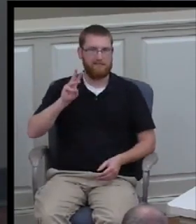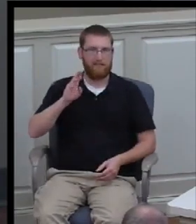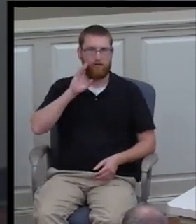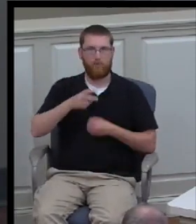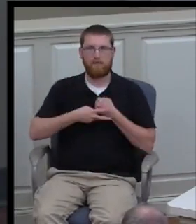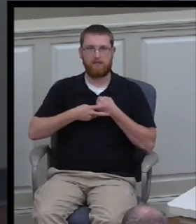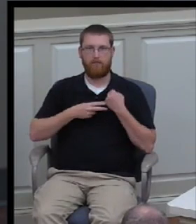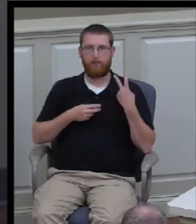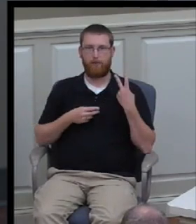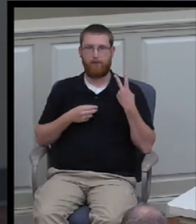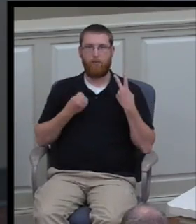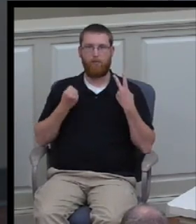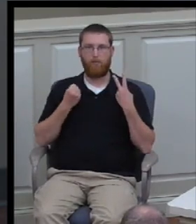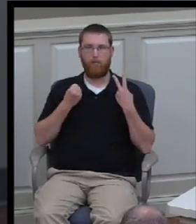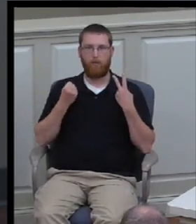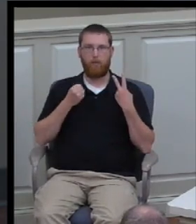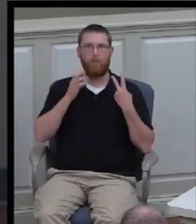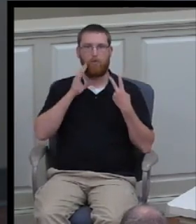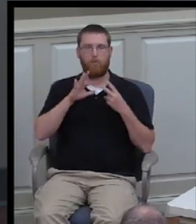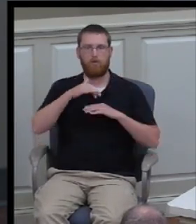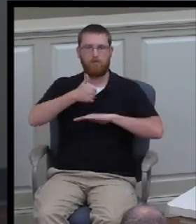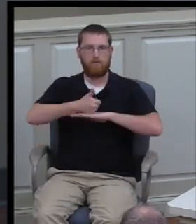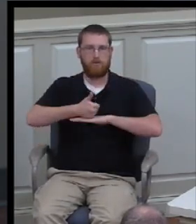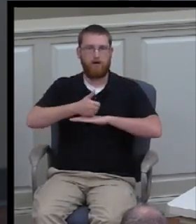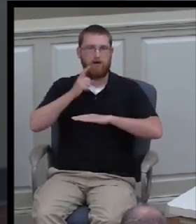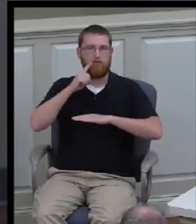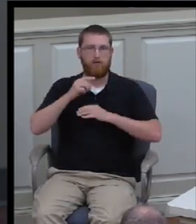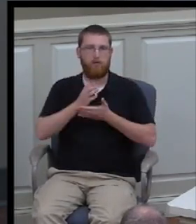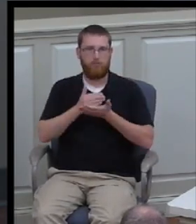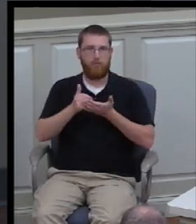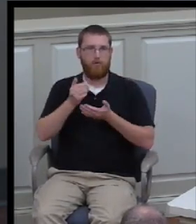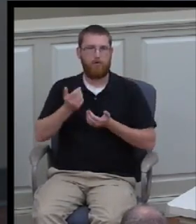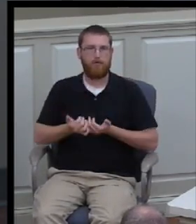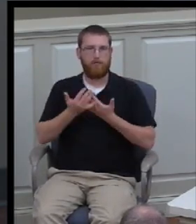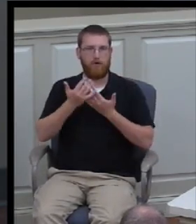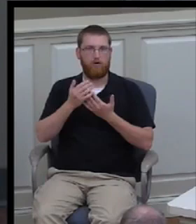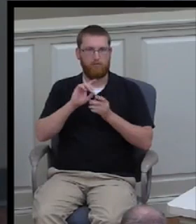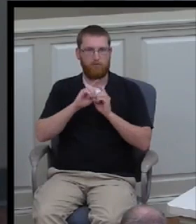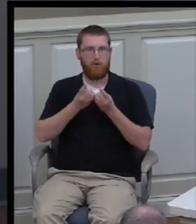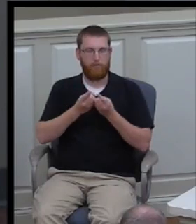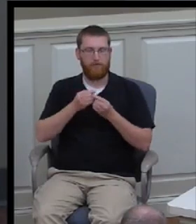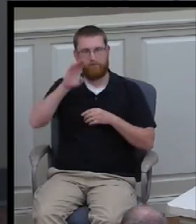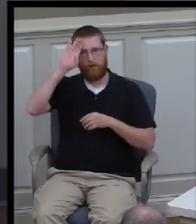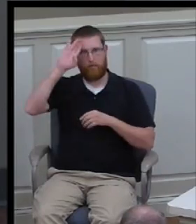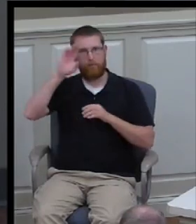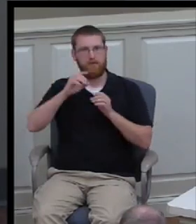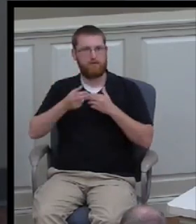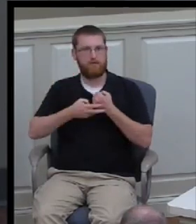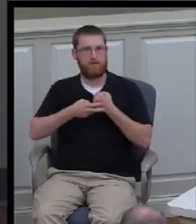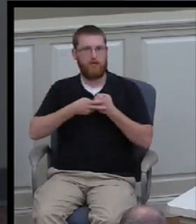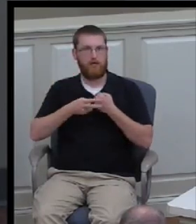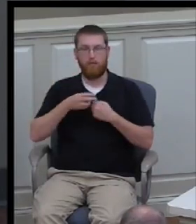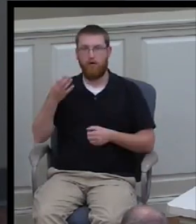saving 2 of them that will be going up as part of the fire station construction, and they'll be just stored in the meantime, but the other 14 will